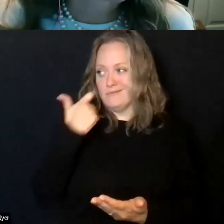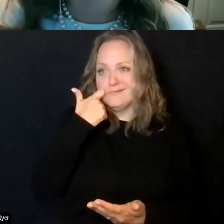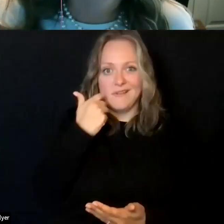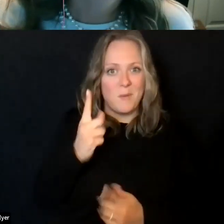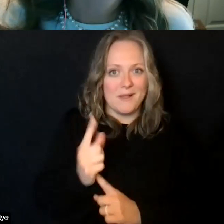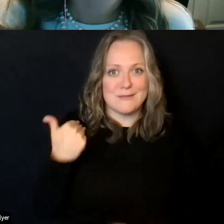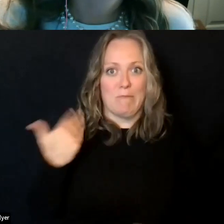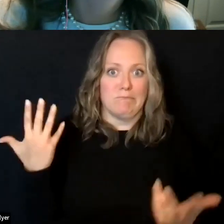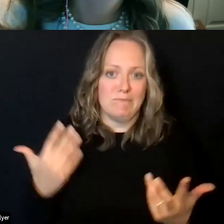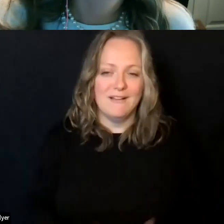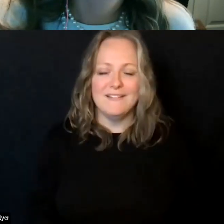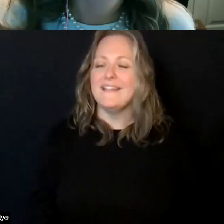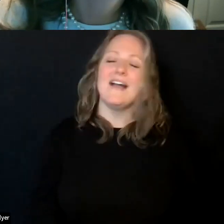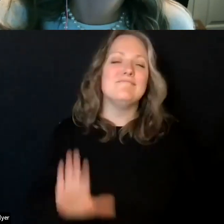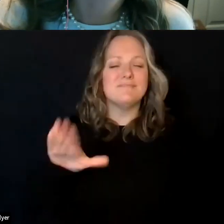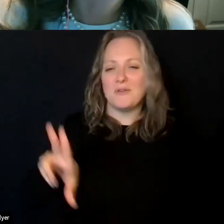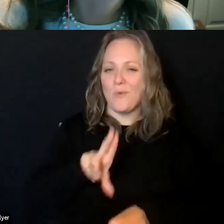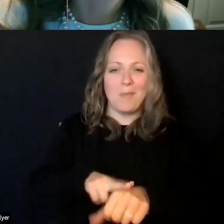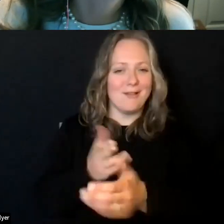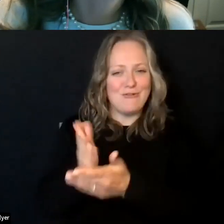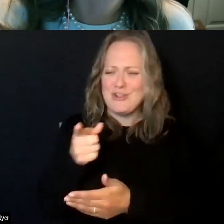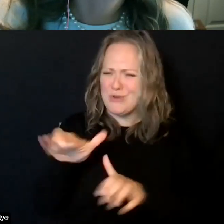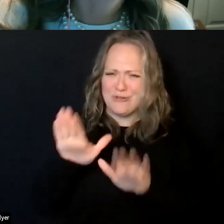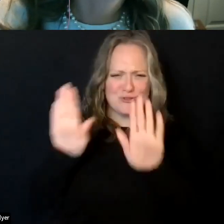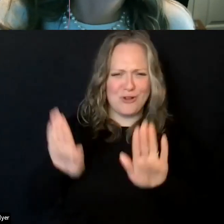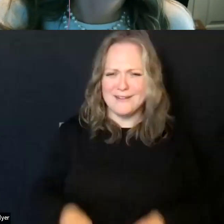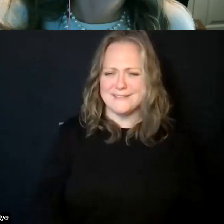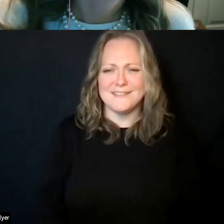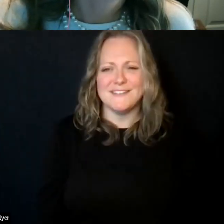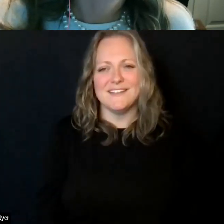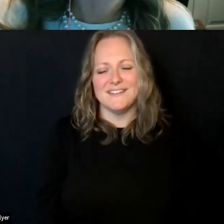Those things happen. Again, you did great, Shannon.